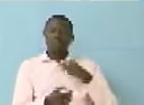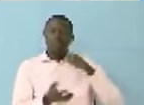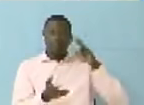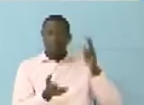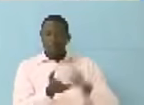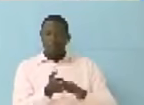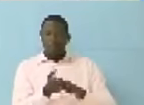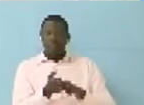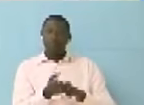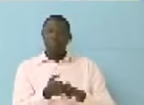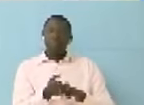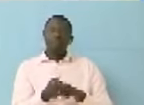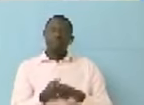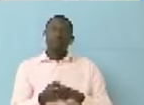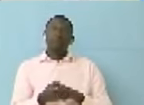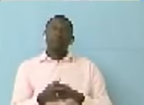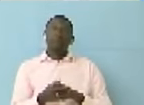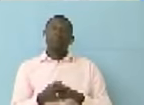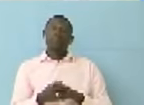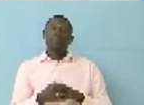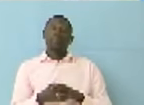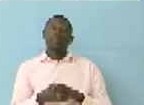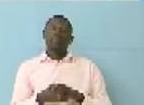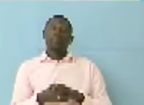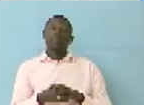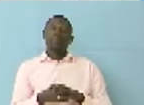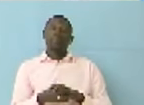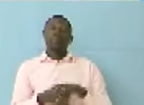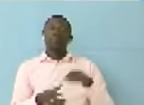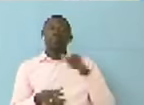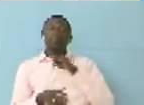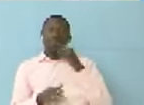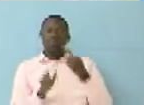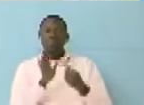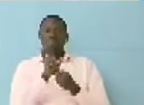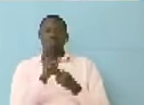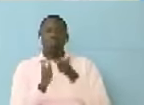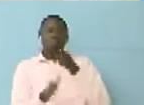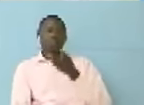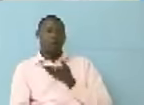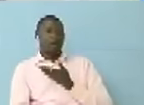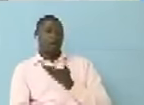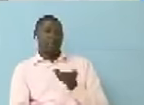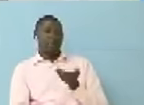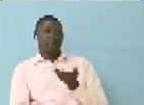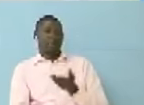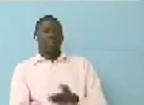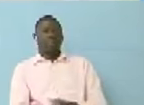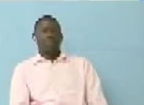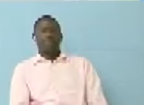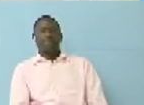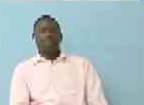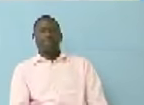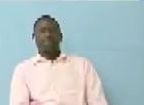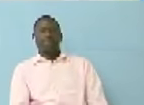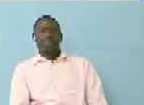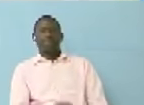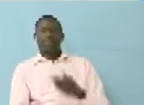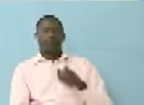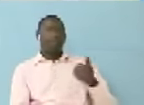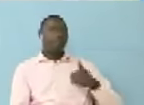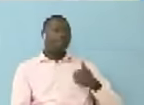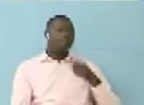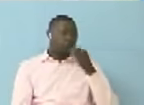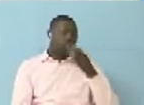ni dinte la kundungu ko itele oke kumakau ni ne afindi ndi onyama. Which shows that you have. Meya itendo ko yake. Allegedly.